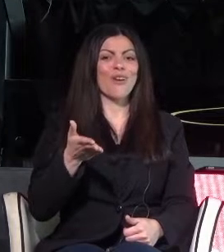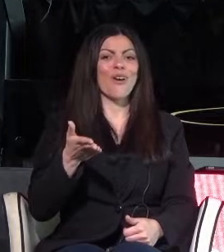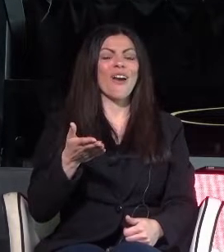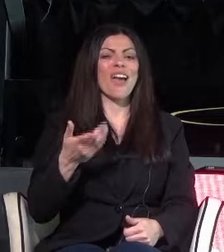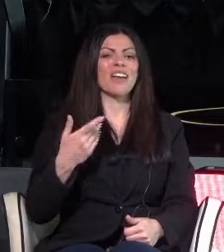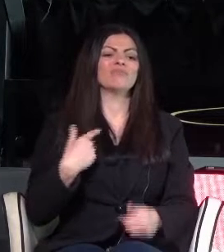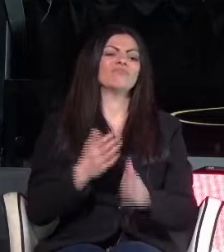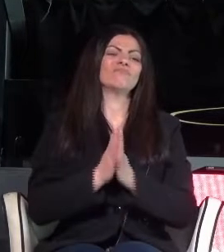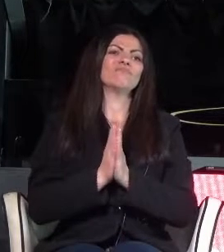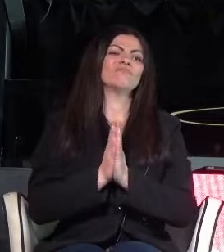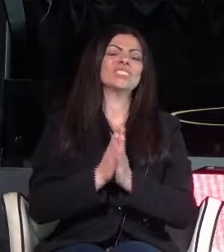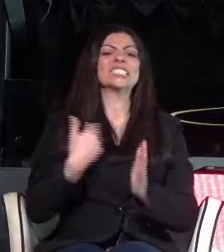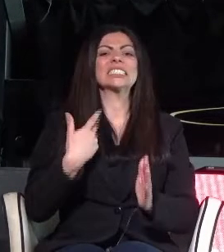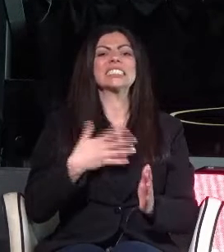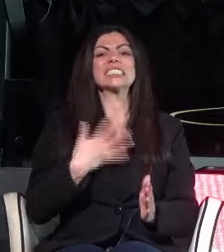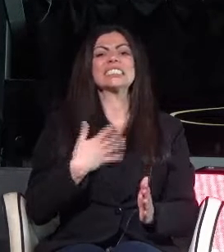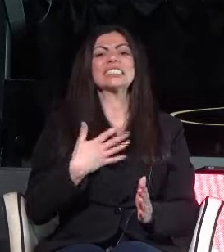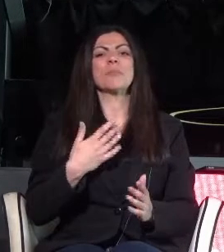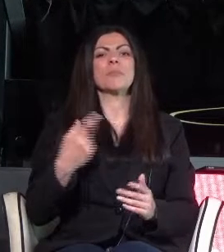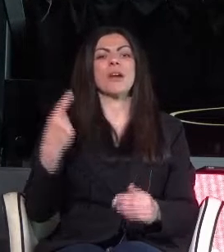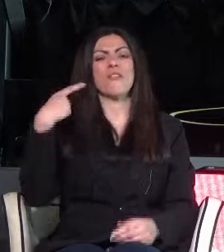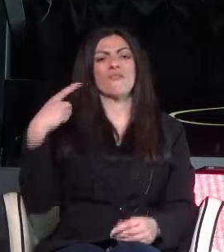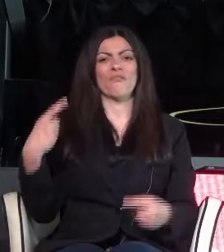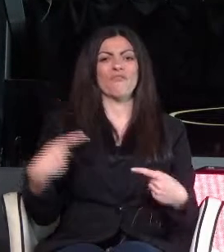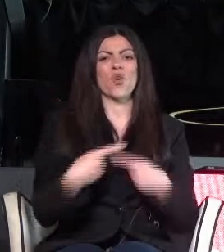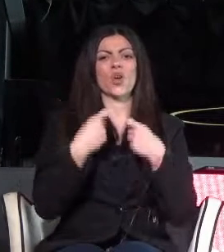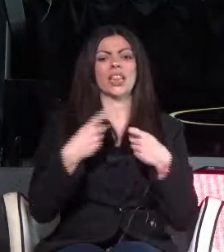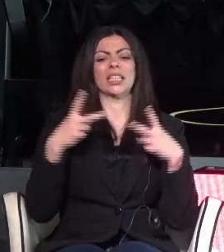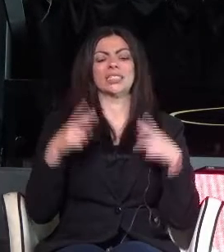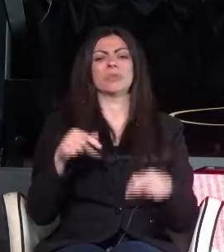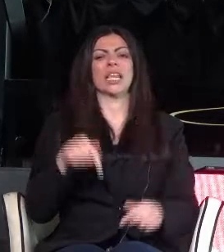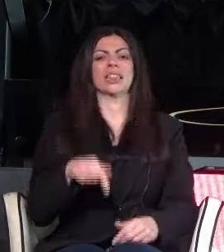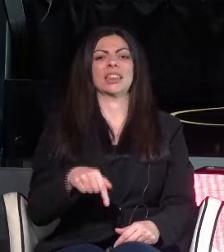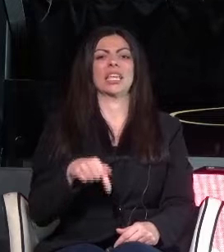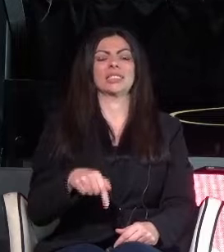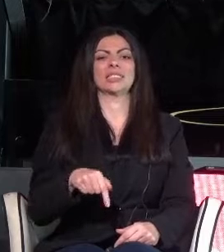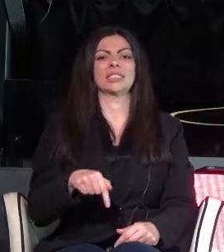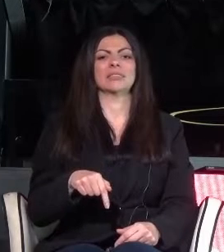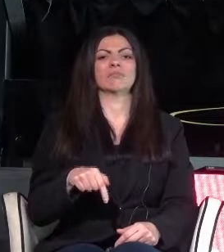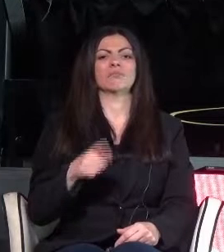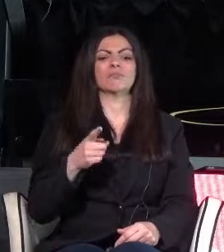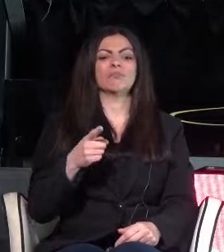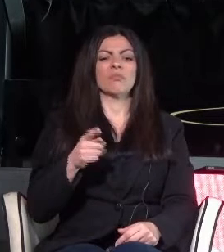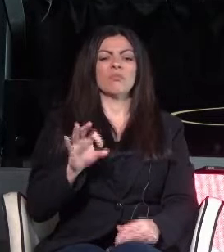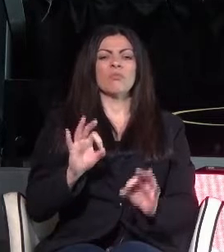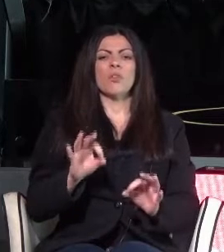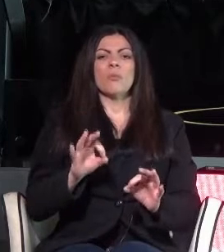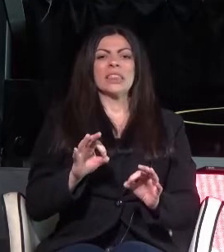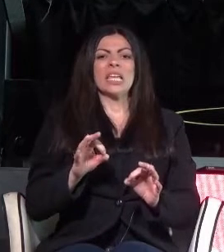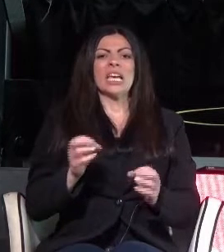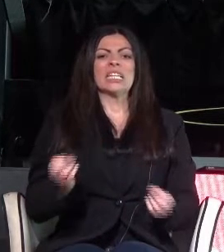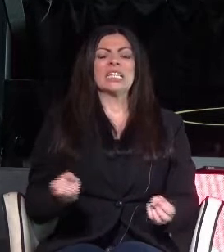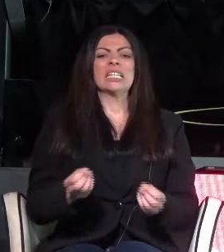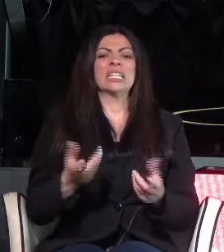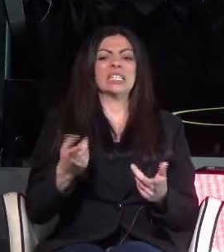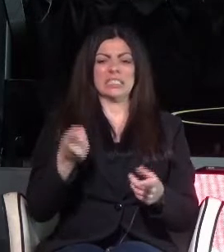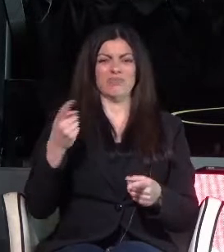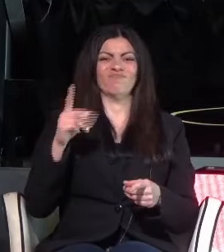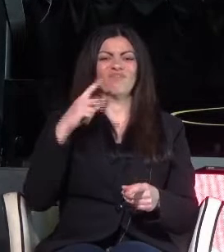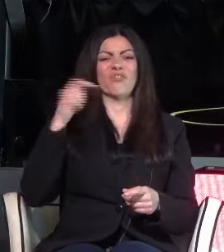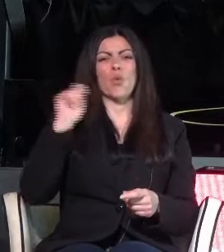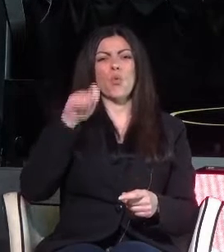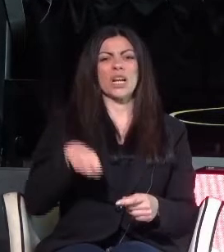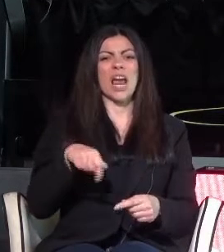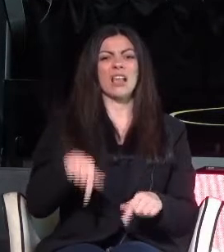The humanitarian situation in Ukraine is very dangerous right now. So I see that